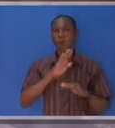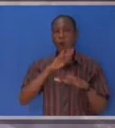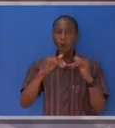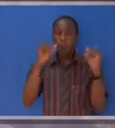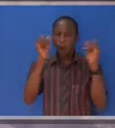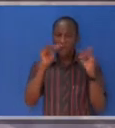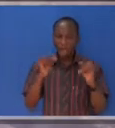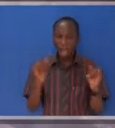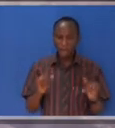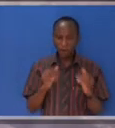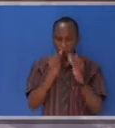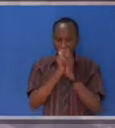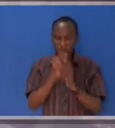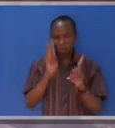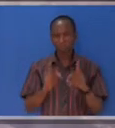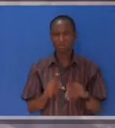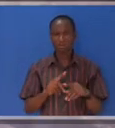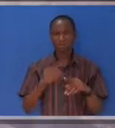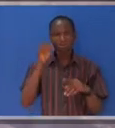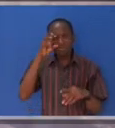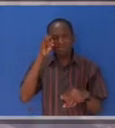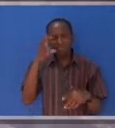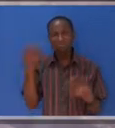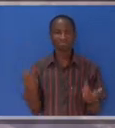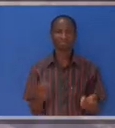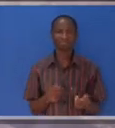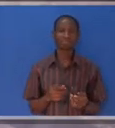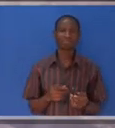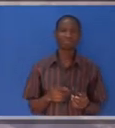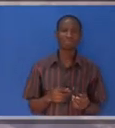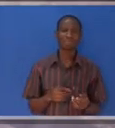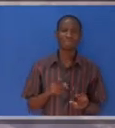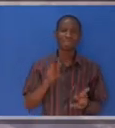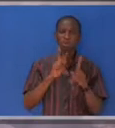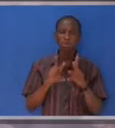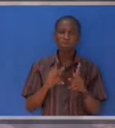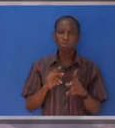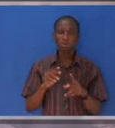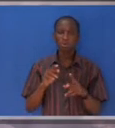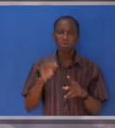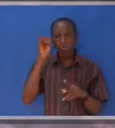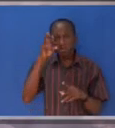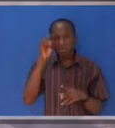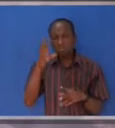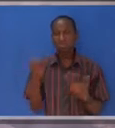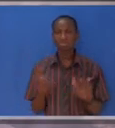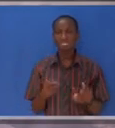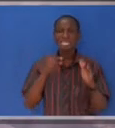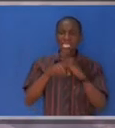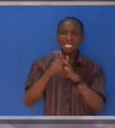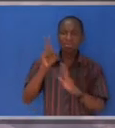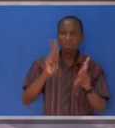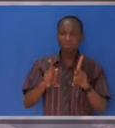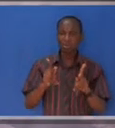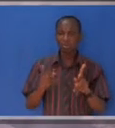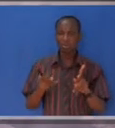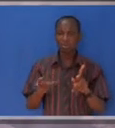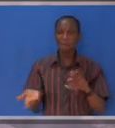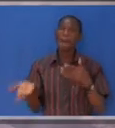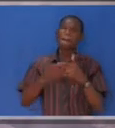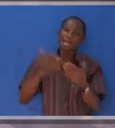abosonsomfo ne akonfo akukuda madunsifo won a na omoye magic etumi kunnimpa na